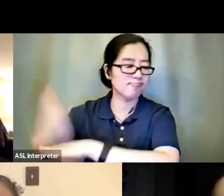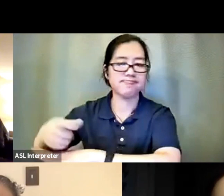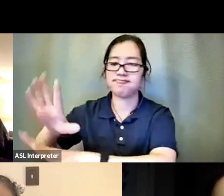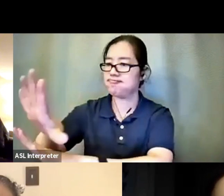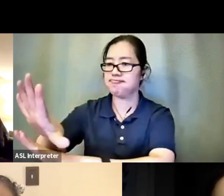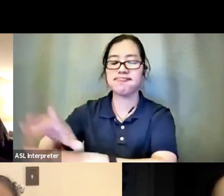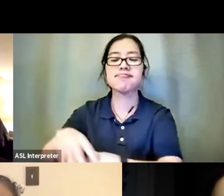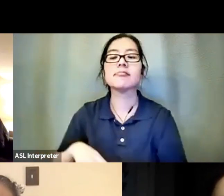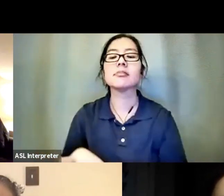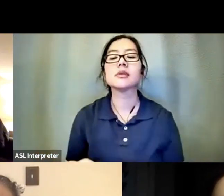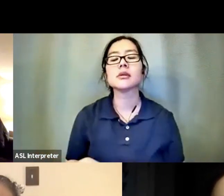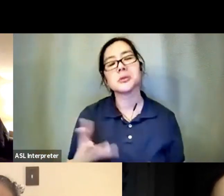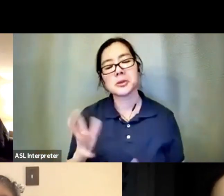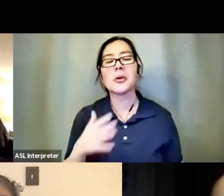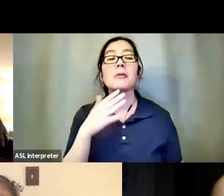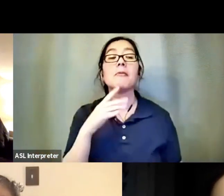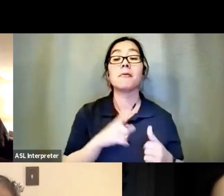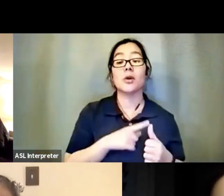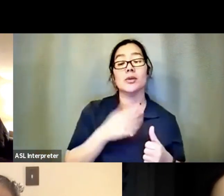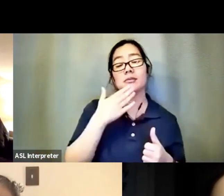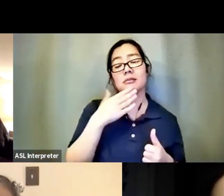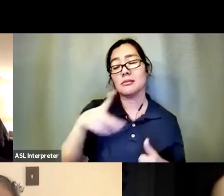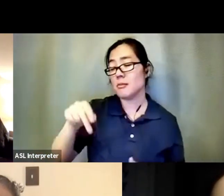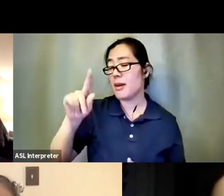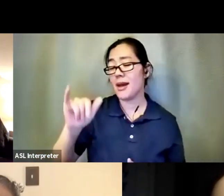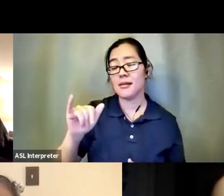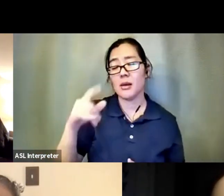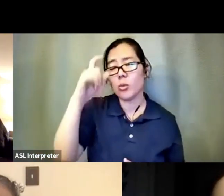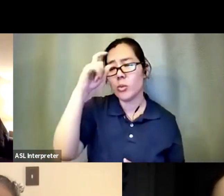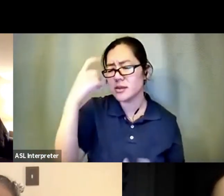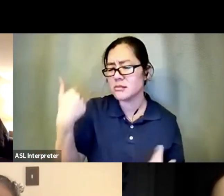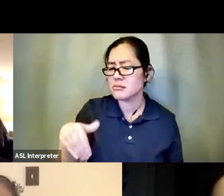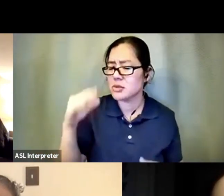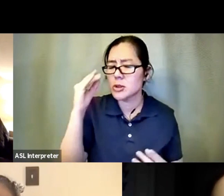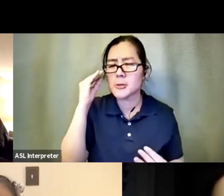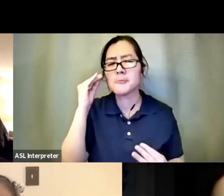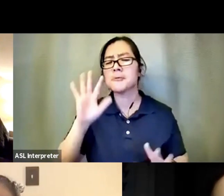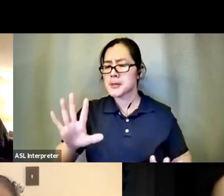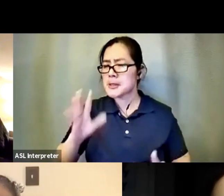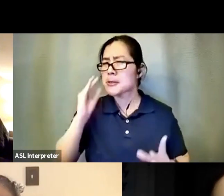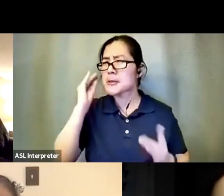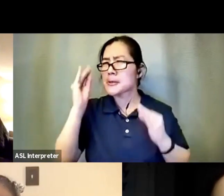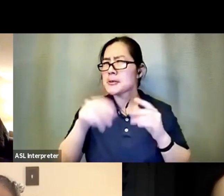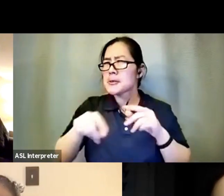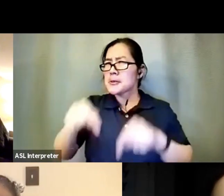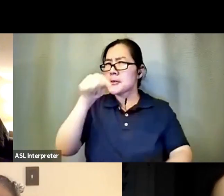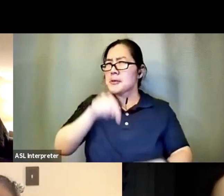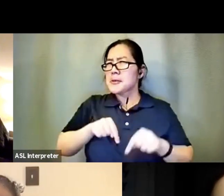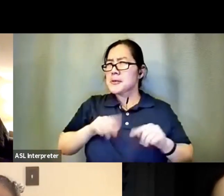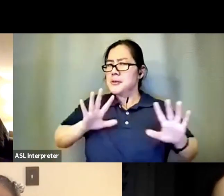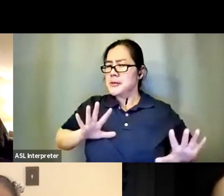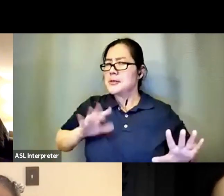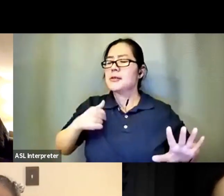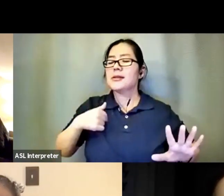So, Patty, first, thank you for that. I think that your wisdom and your thoughtful approach to this, because you've seen a lot and you've been around a long time, I'm